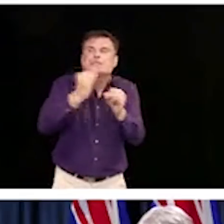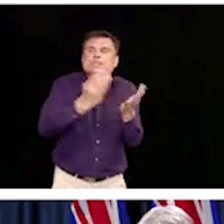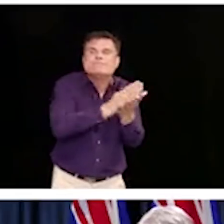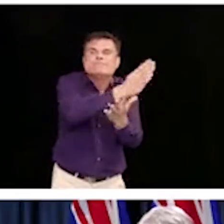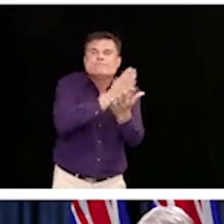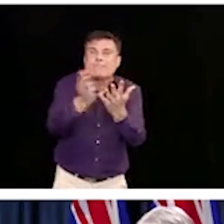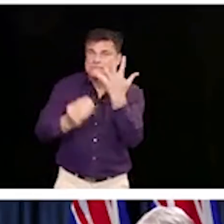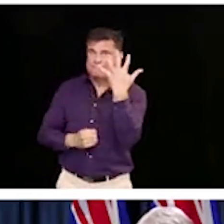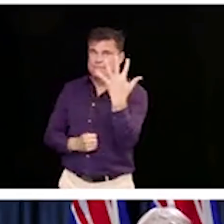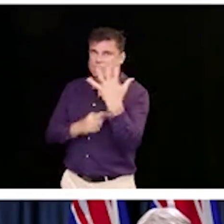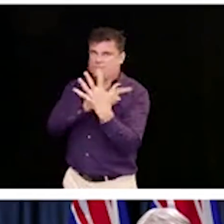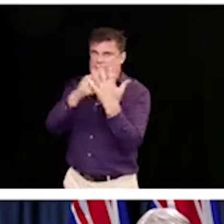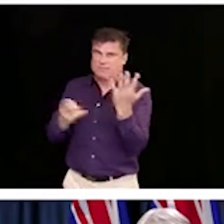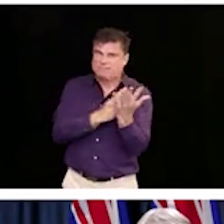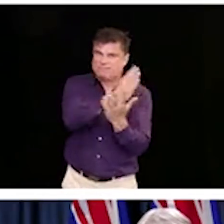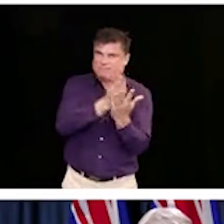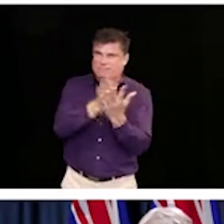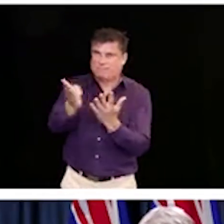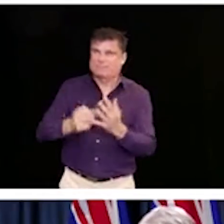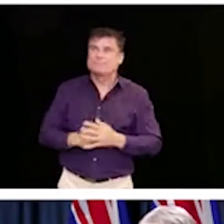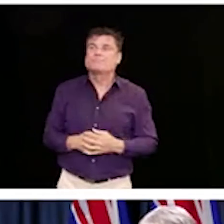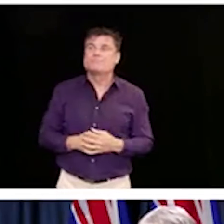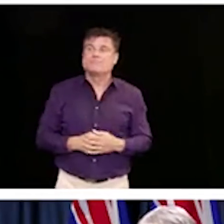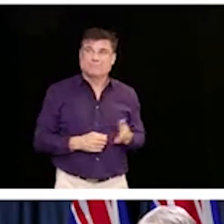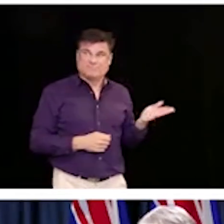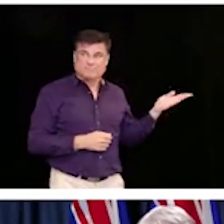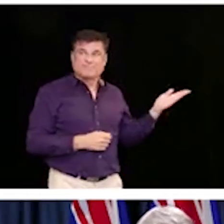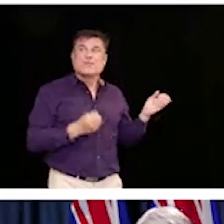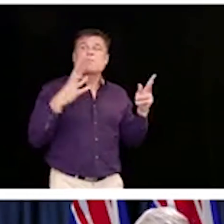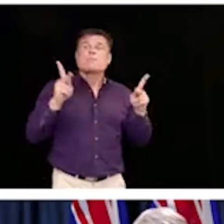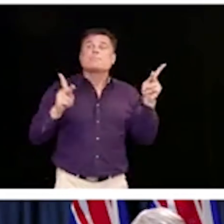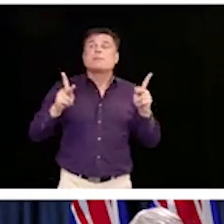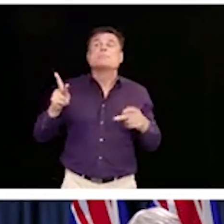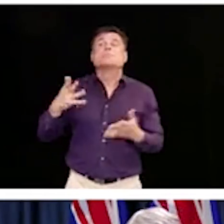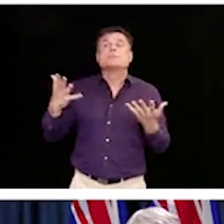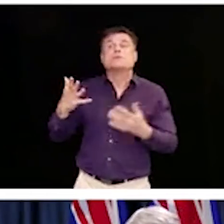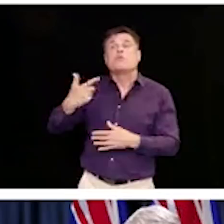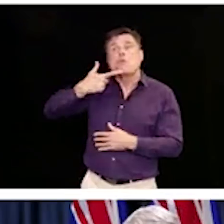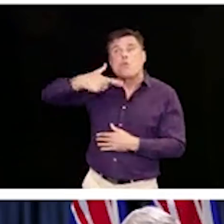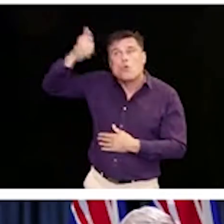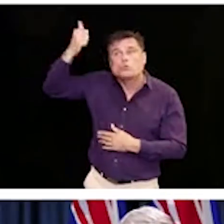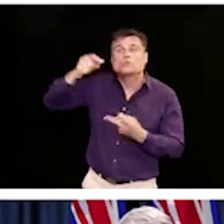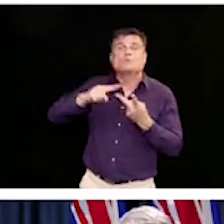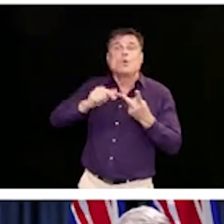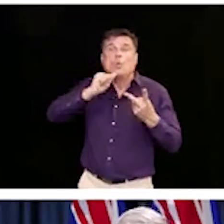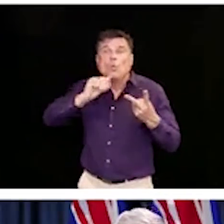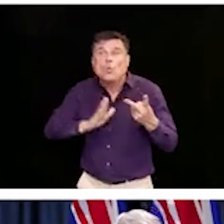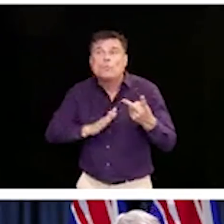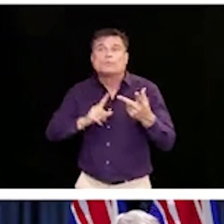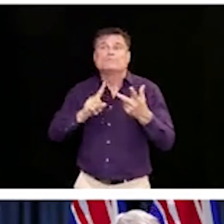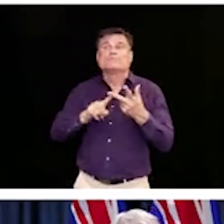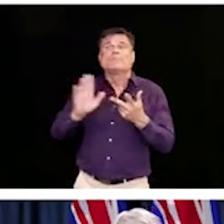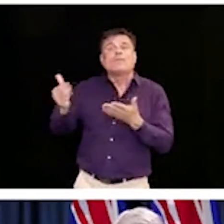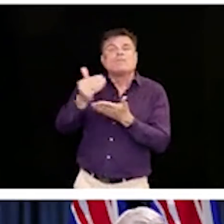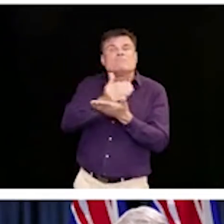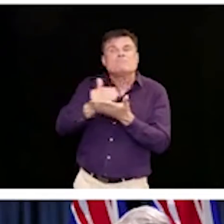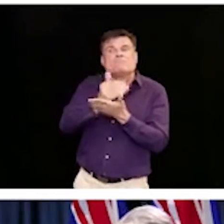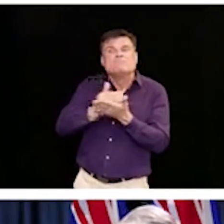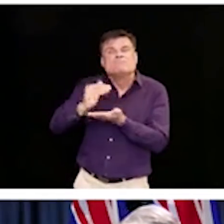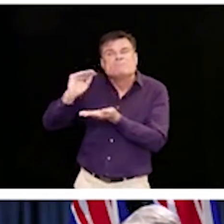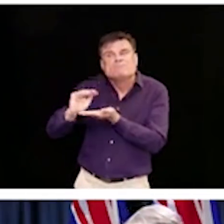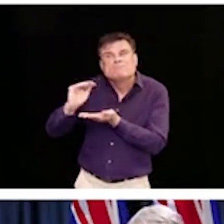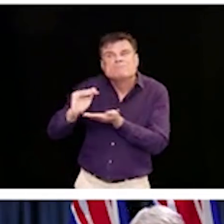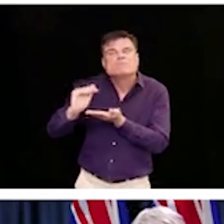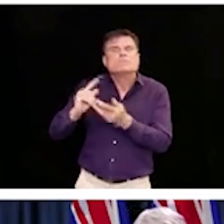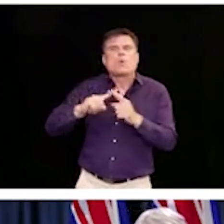British Columbians unequally. It discriminates based on age, based on gender, based on income level, and